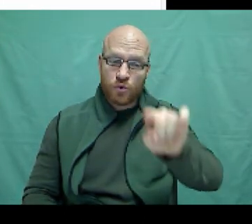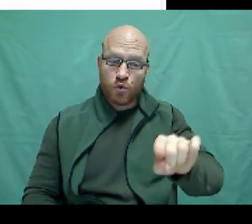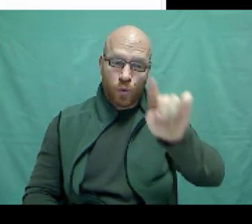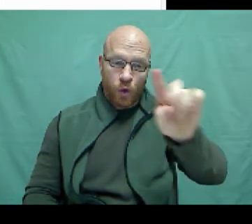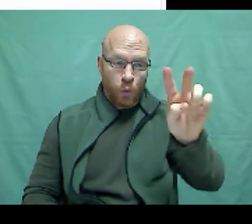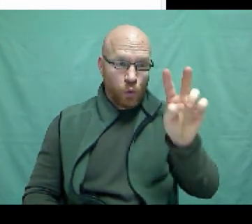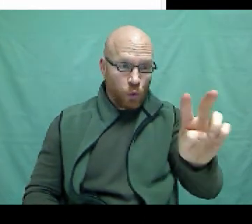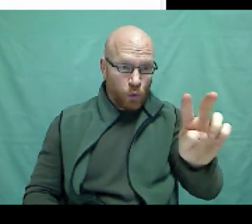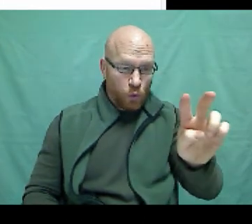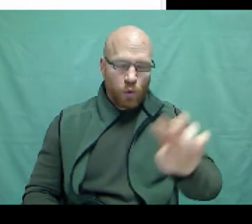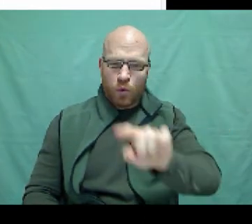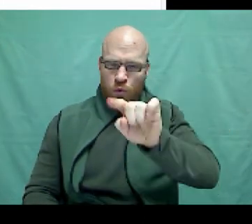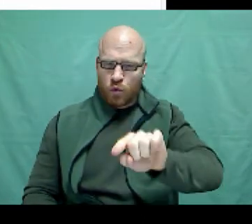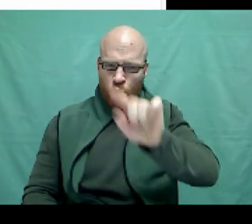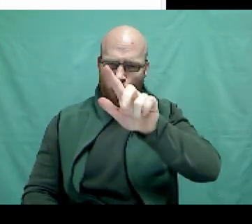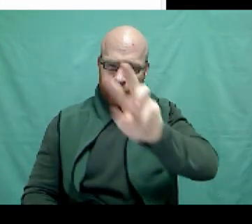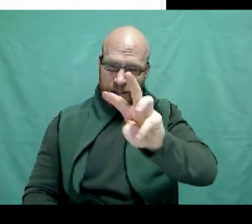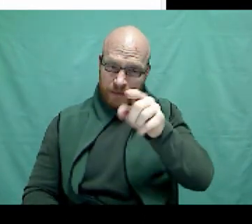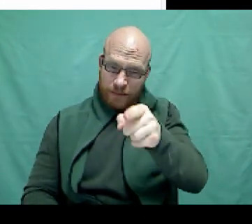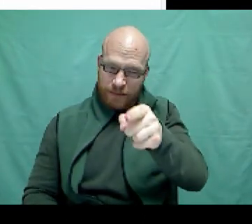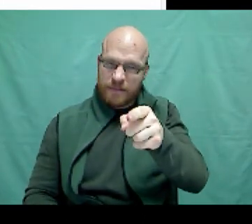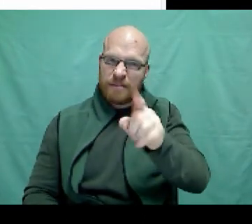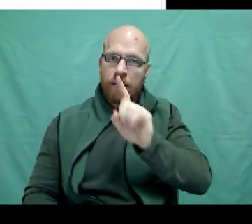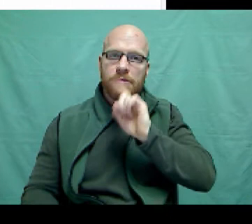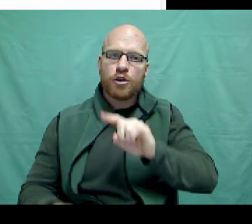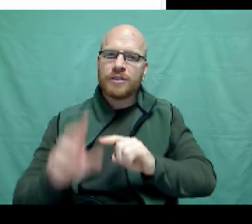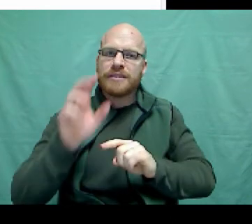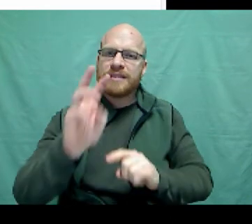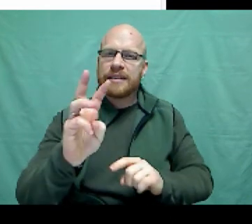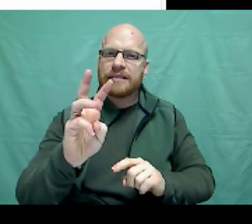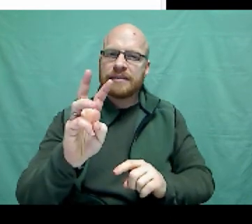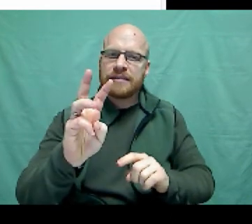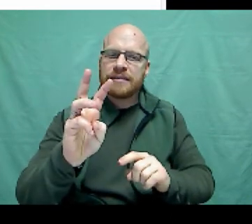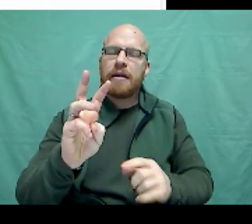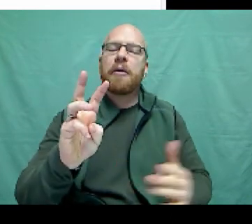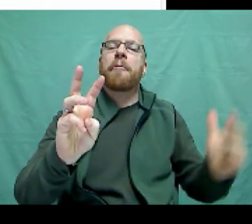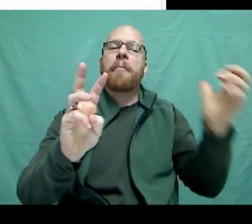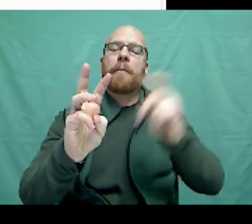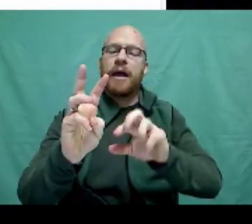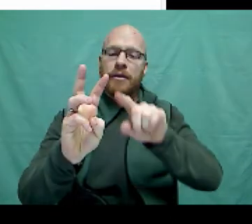the square root of 2, we can see the square root of 36 is 6.